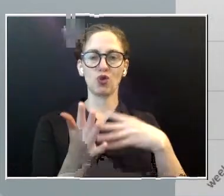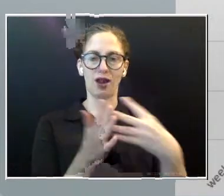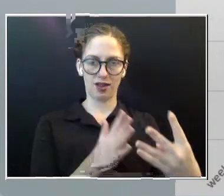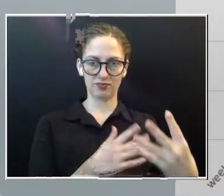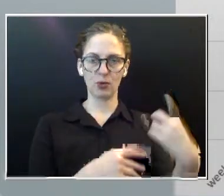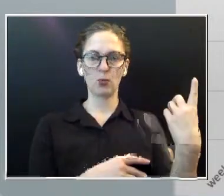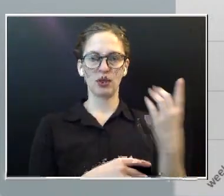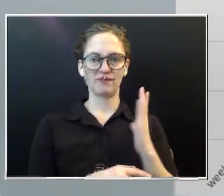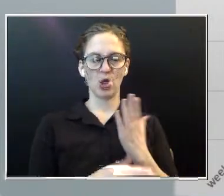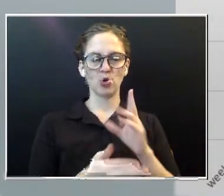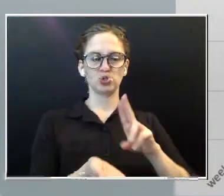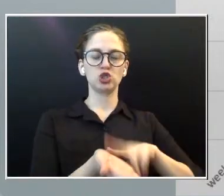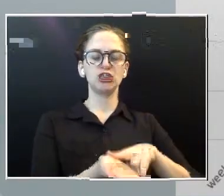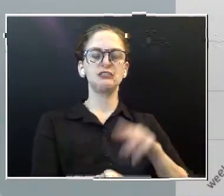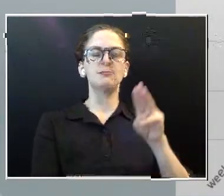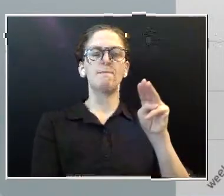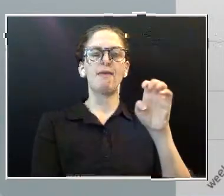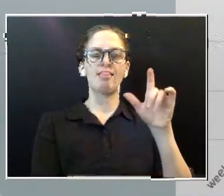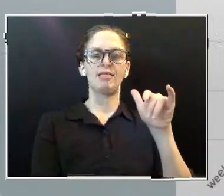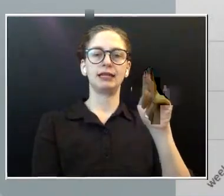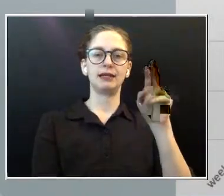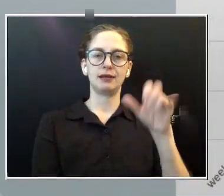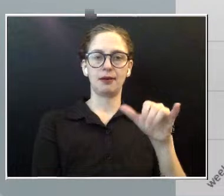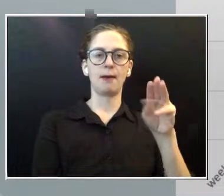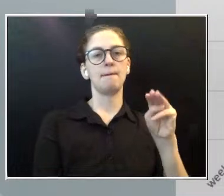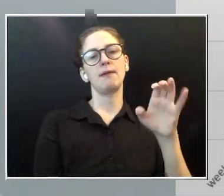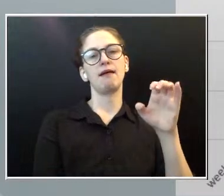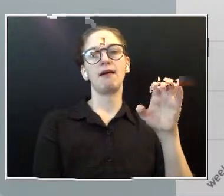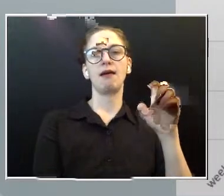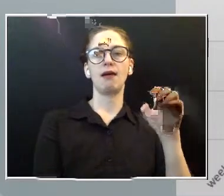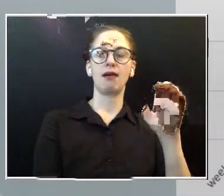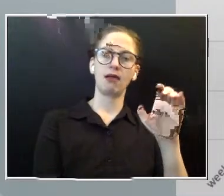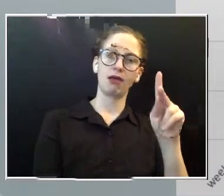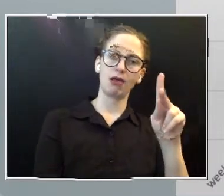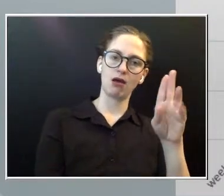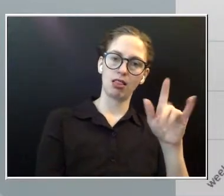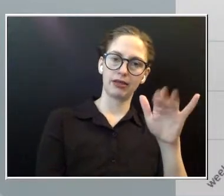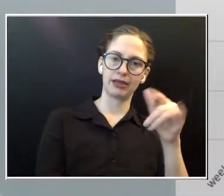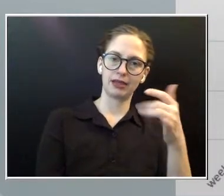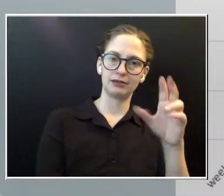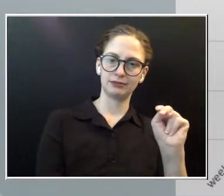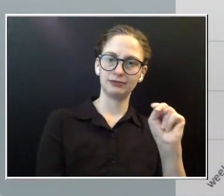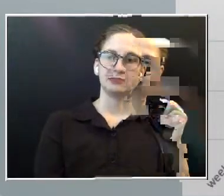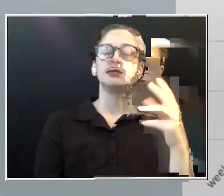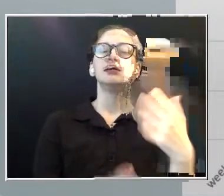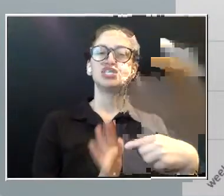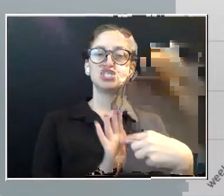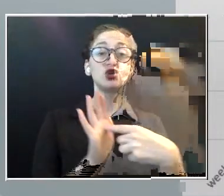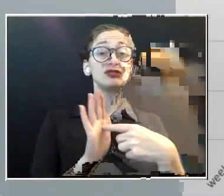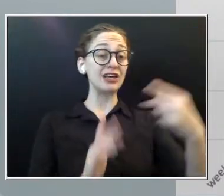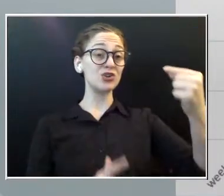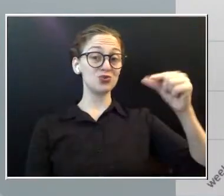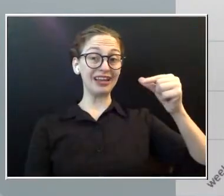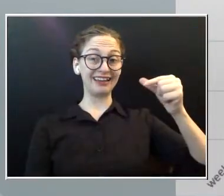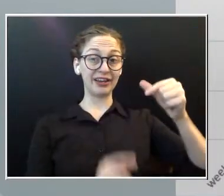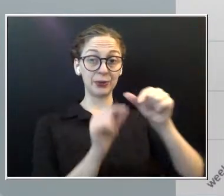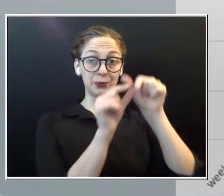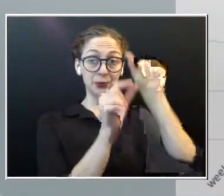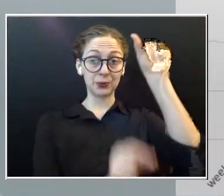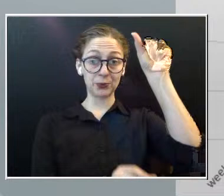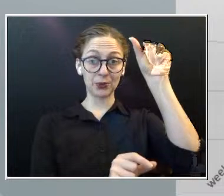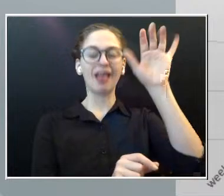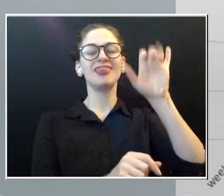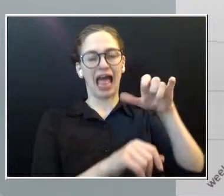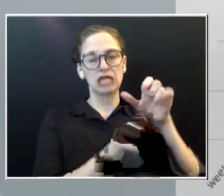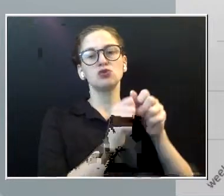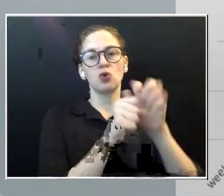McCulligan. And what it shows is that the green is COVID admissions, the orange is RSV, and